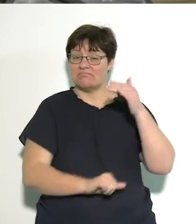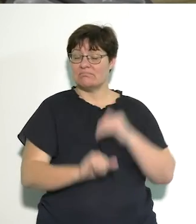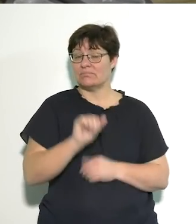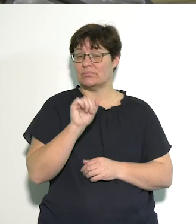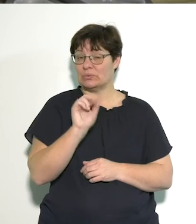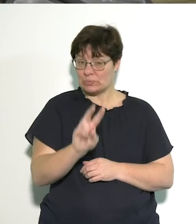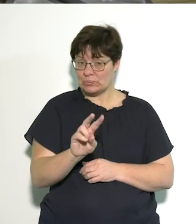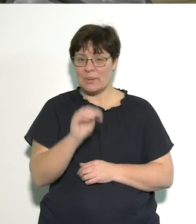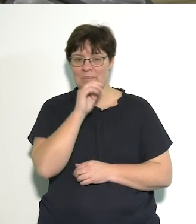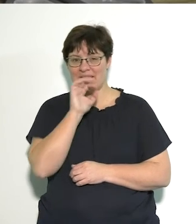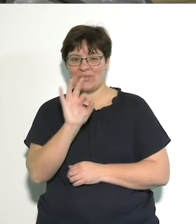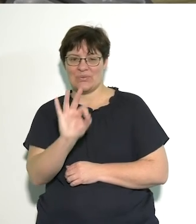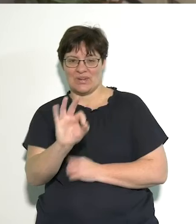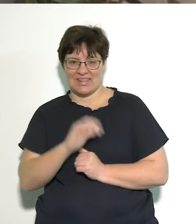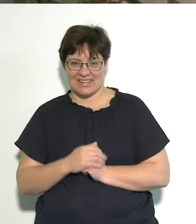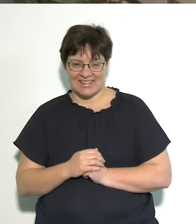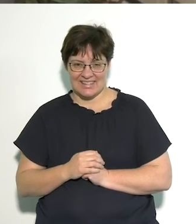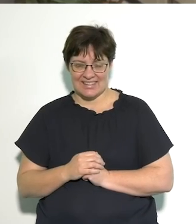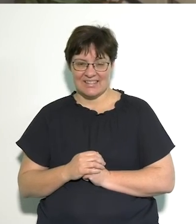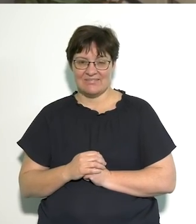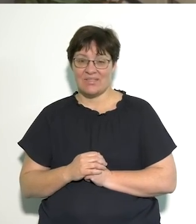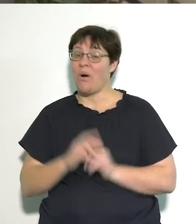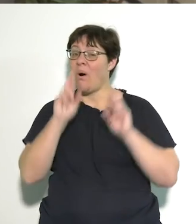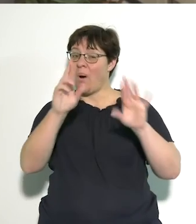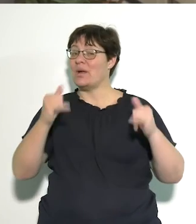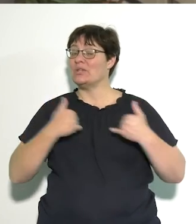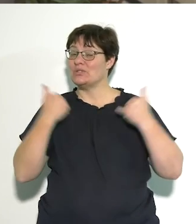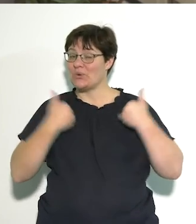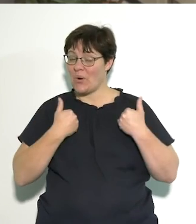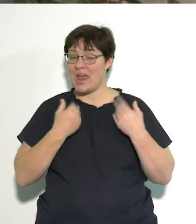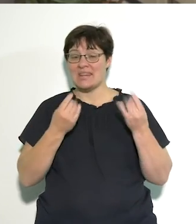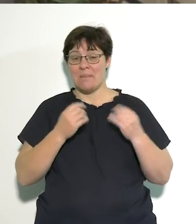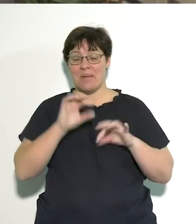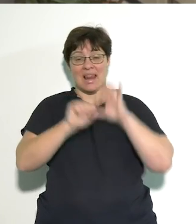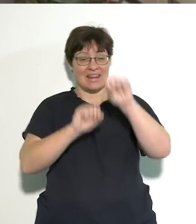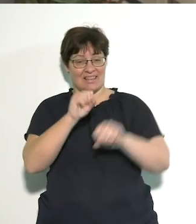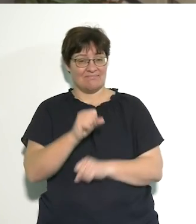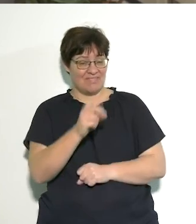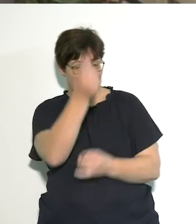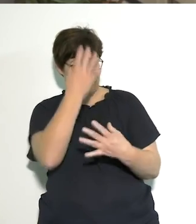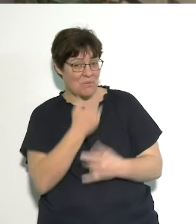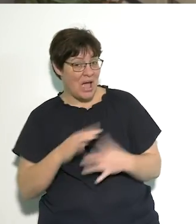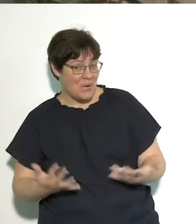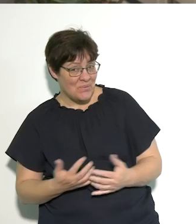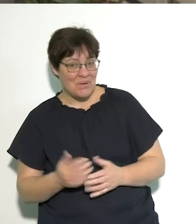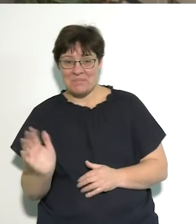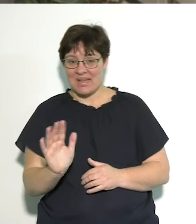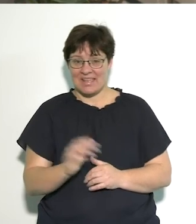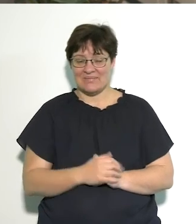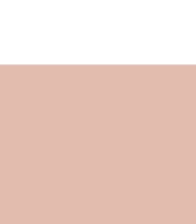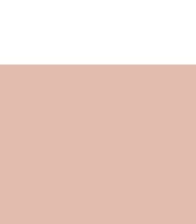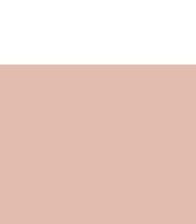away 2 is 3. I hope you enjoy using your little number ladders and let me know how it goes. Bye-bye.